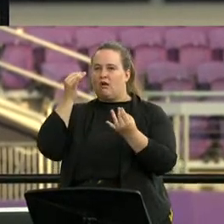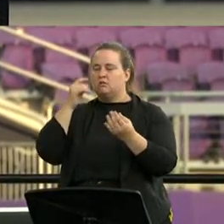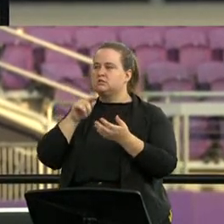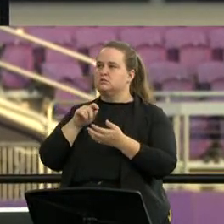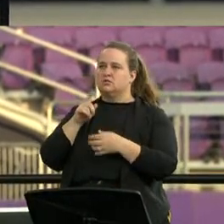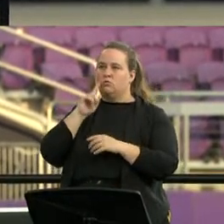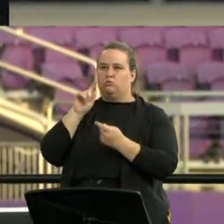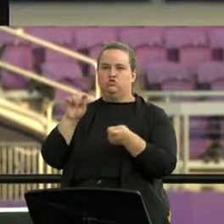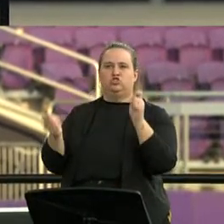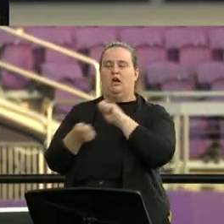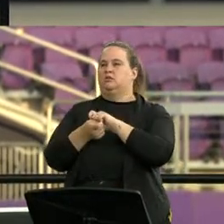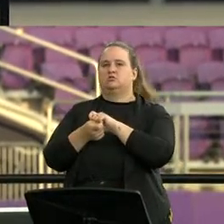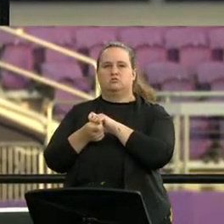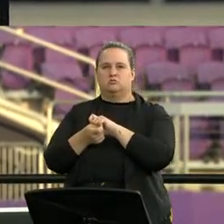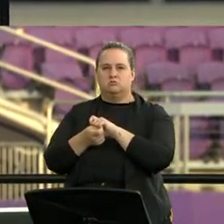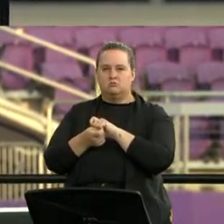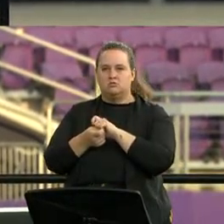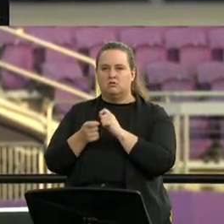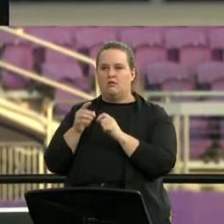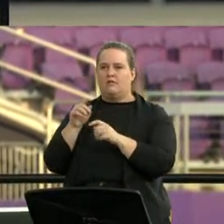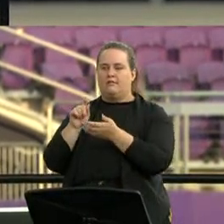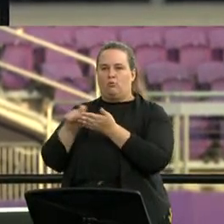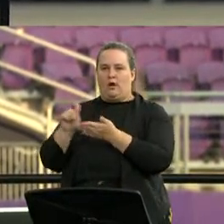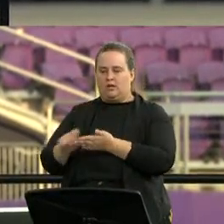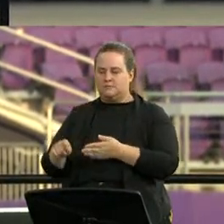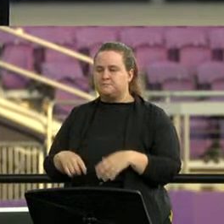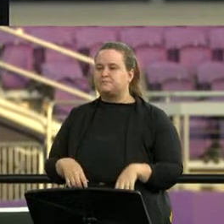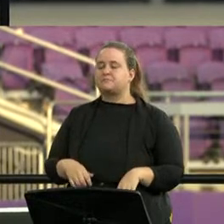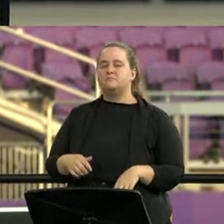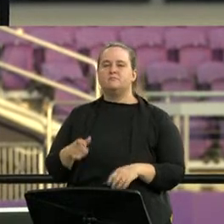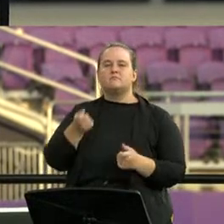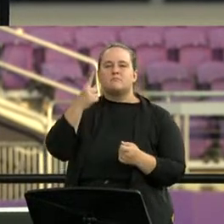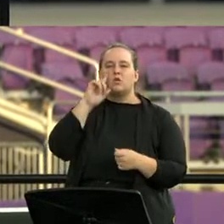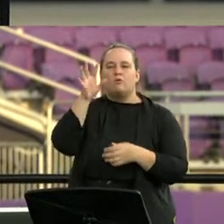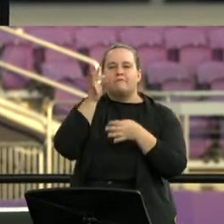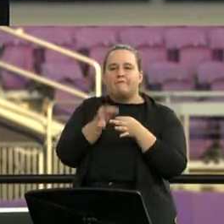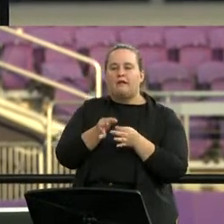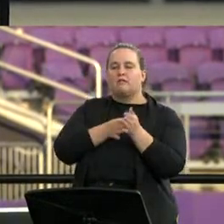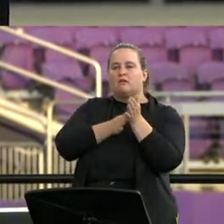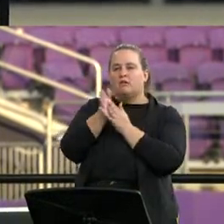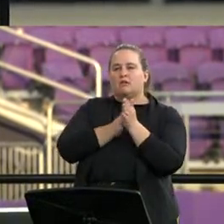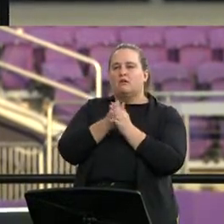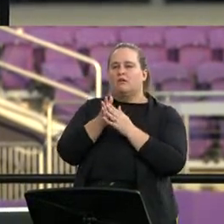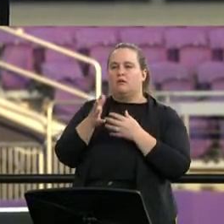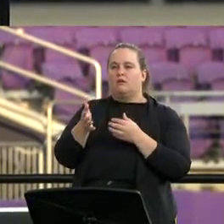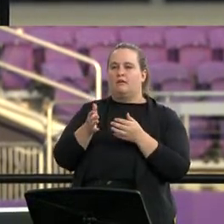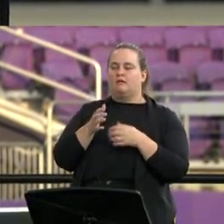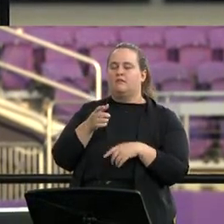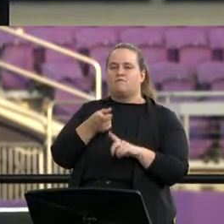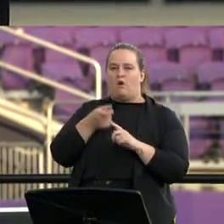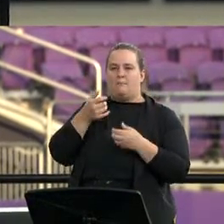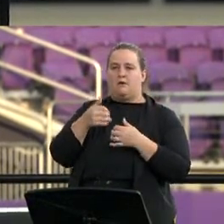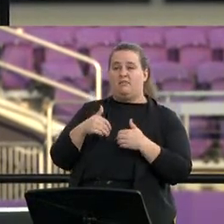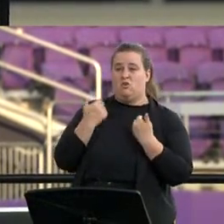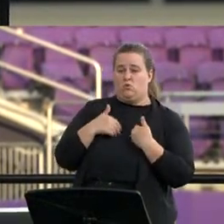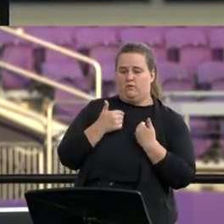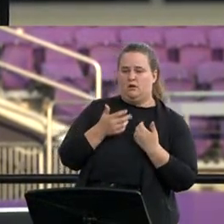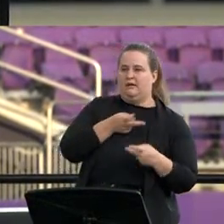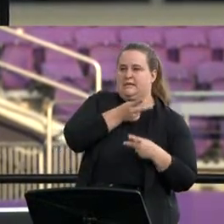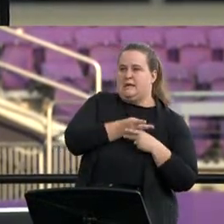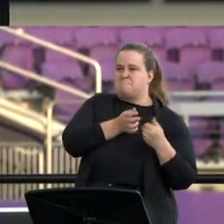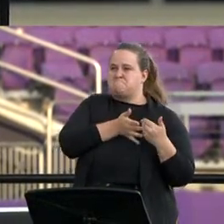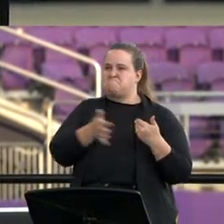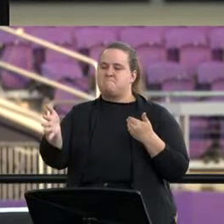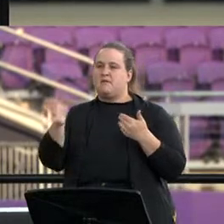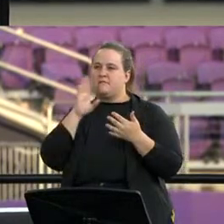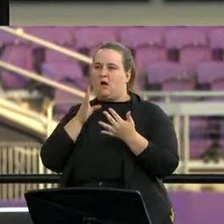ideals. Have faith that the passion and ambition of youth is an unextinguishable flame that can blaze